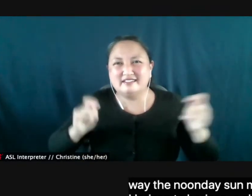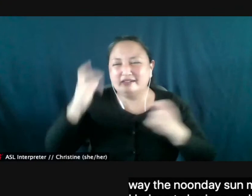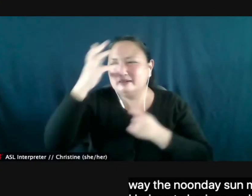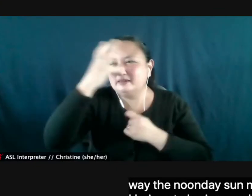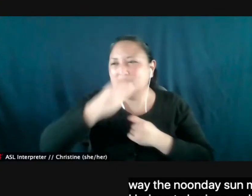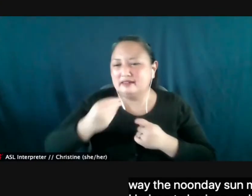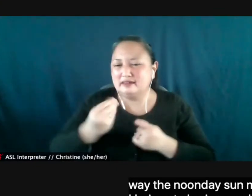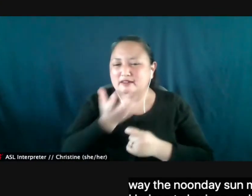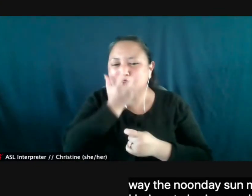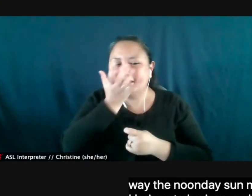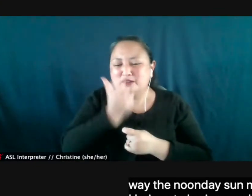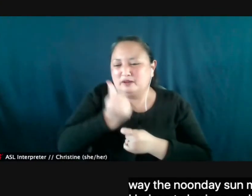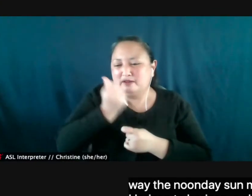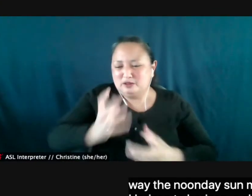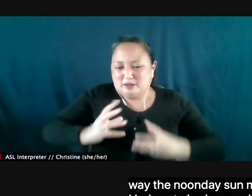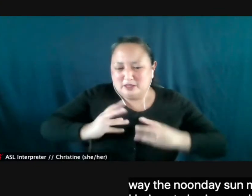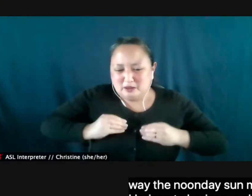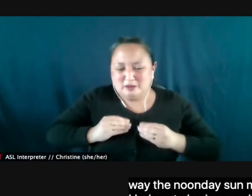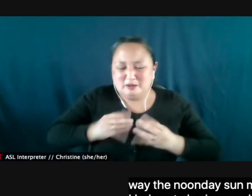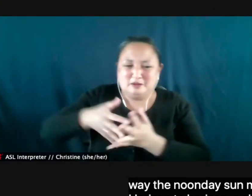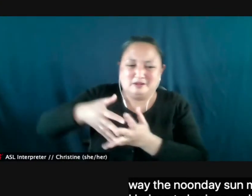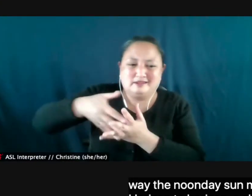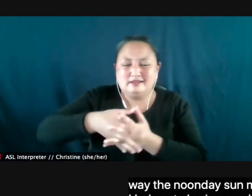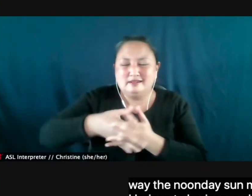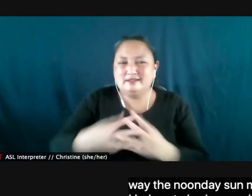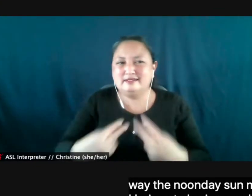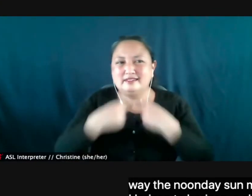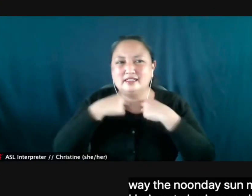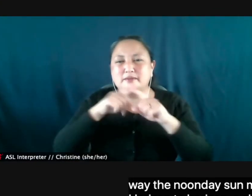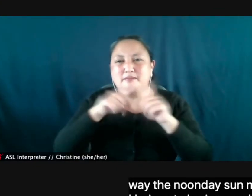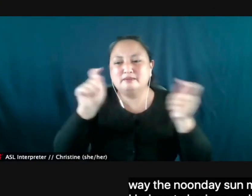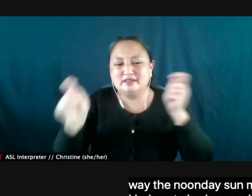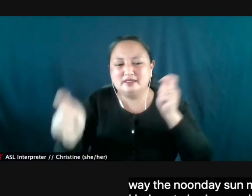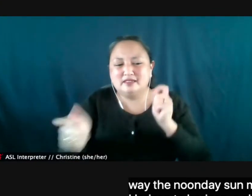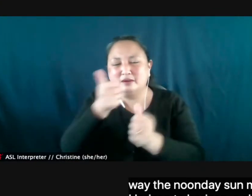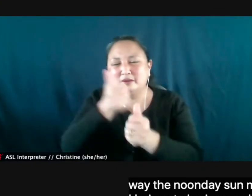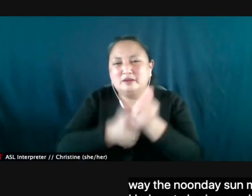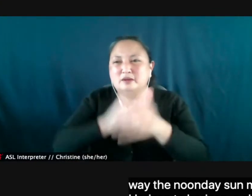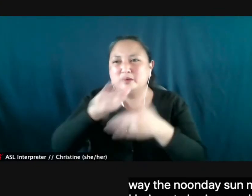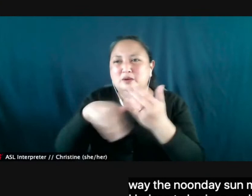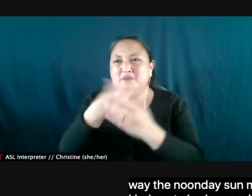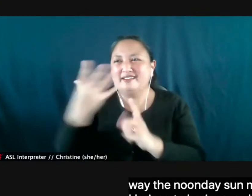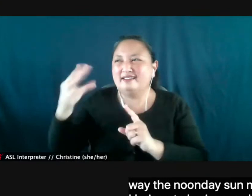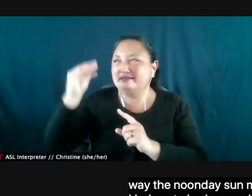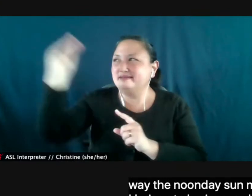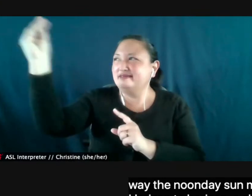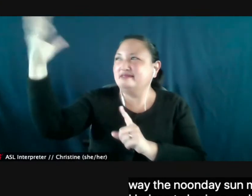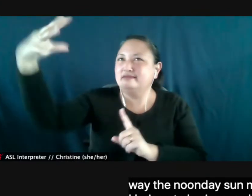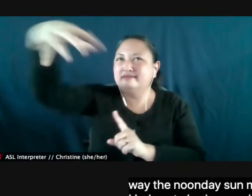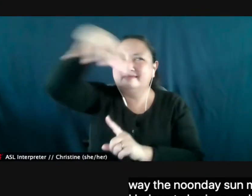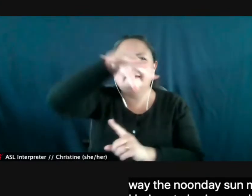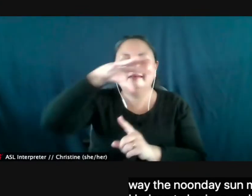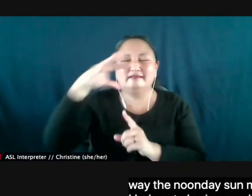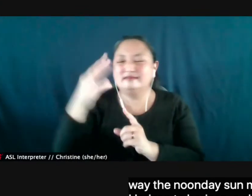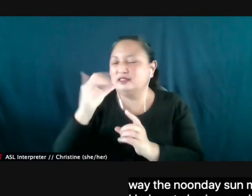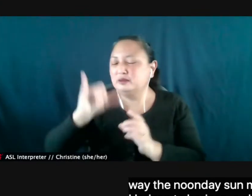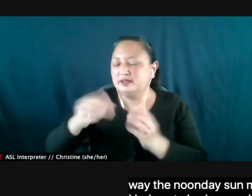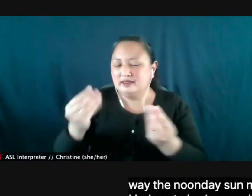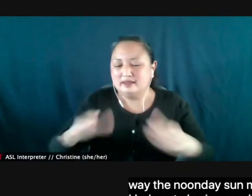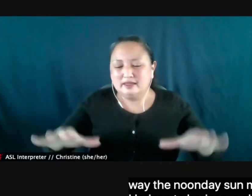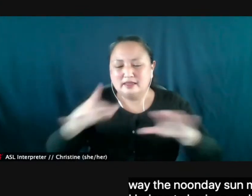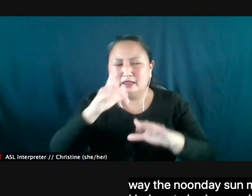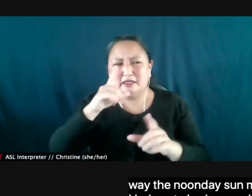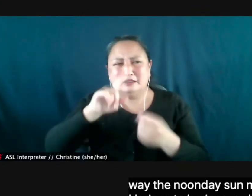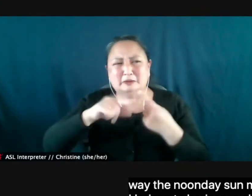that refused to be owned or pinned, but changed with every angle of light. What that land was and to whom, death